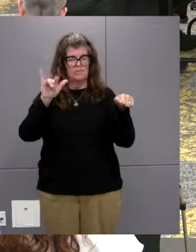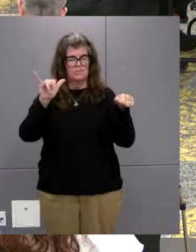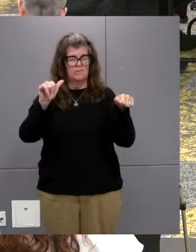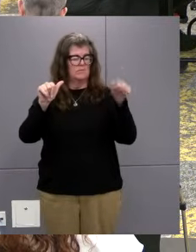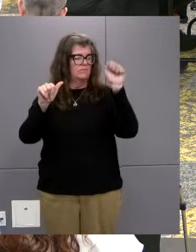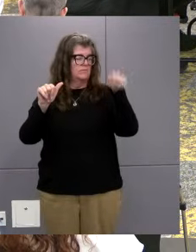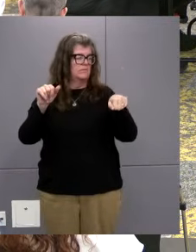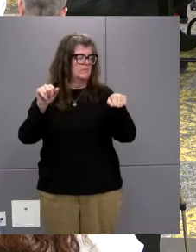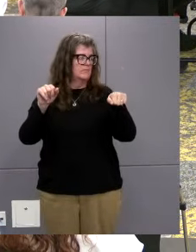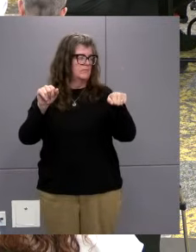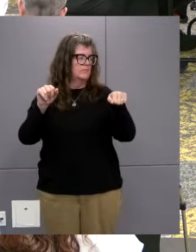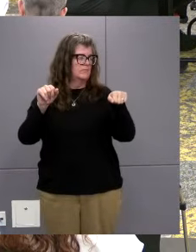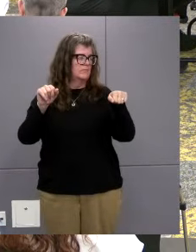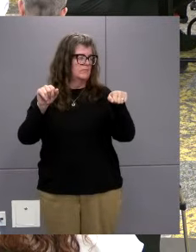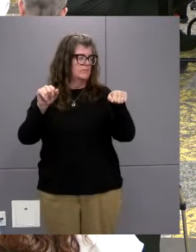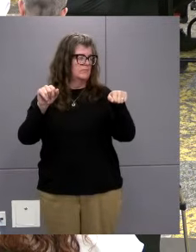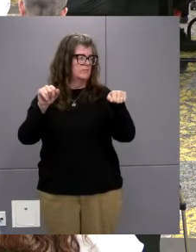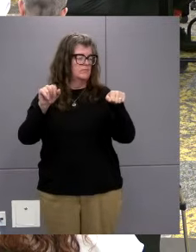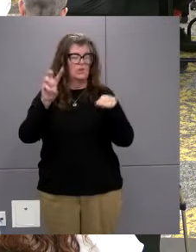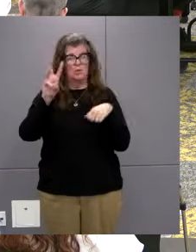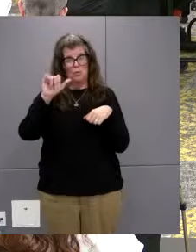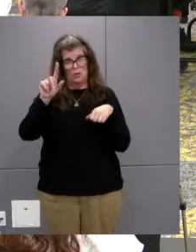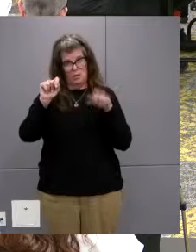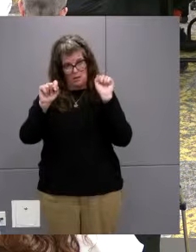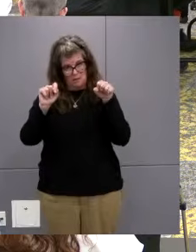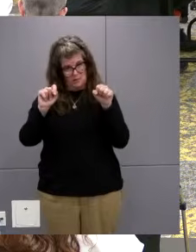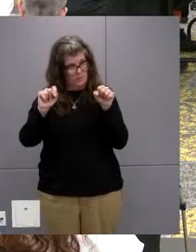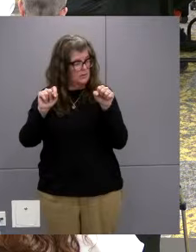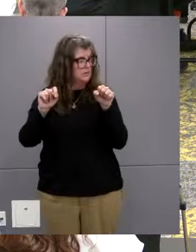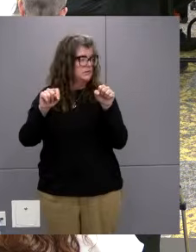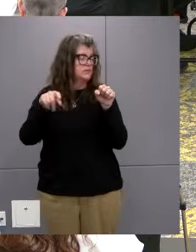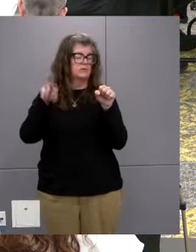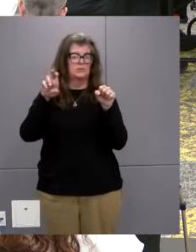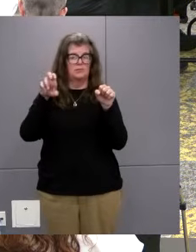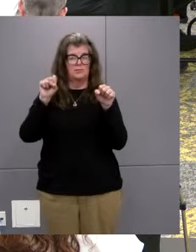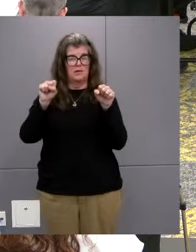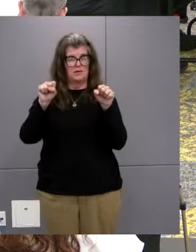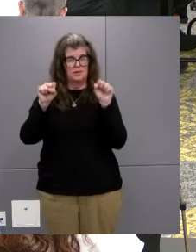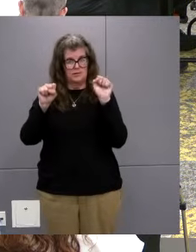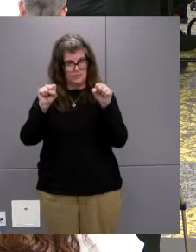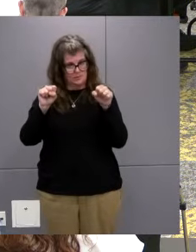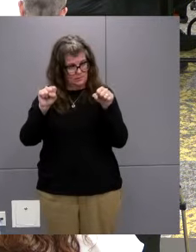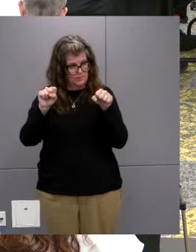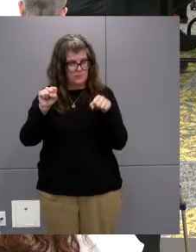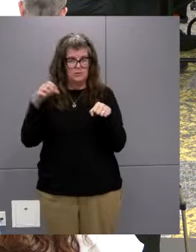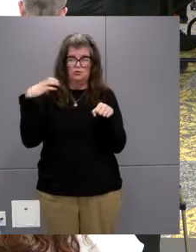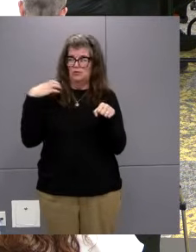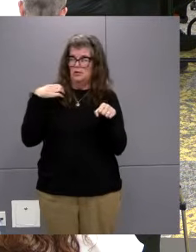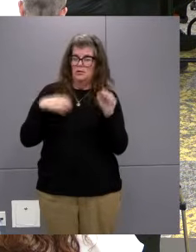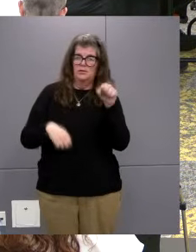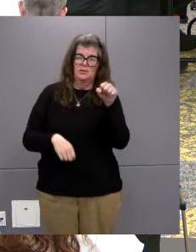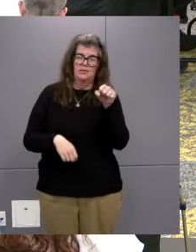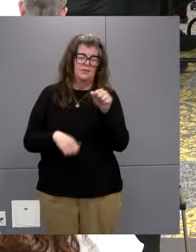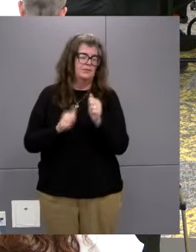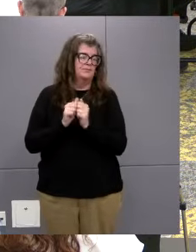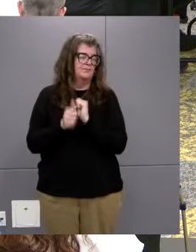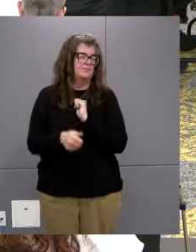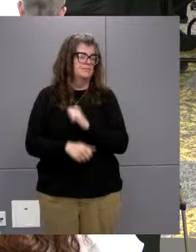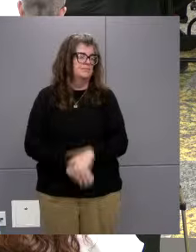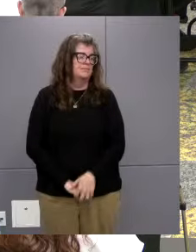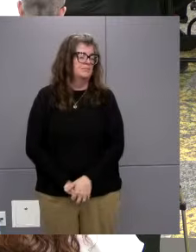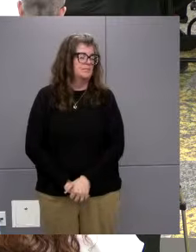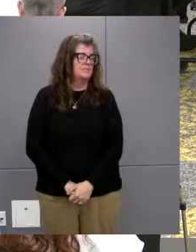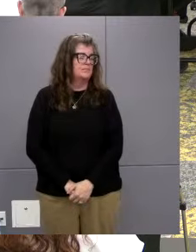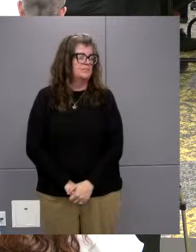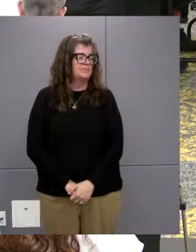Yes. Trustee Wolcott? Yes. Trustee Reyes? Yes. Chair Swanson? Yes.